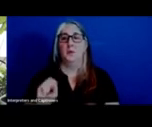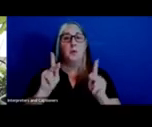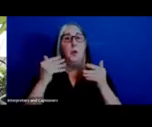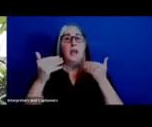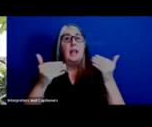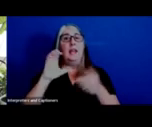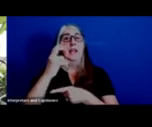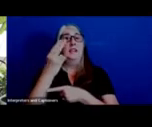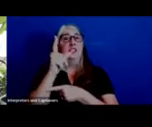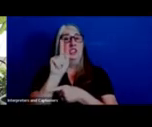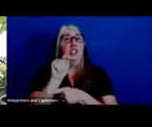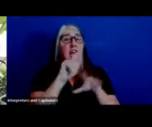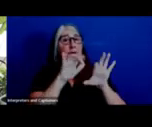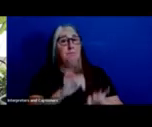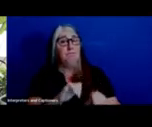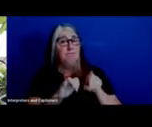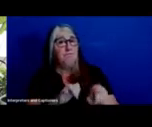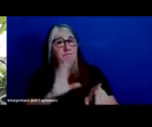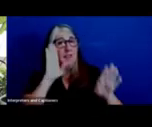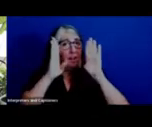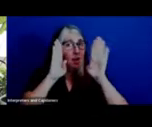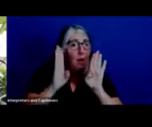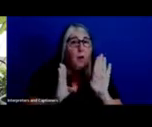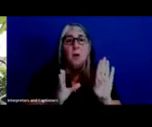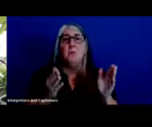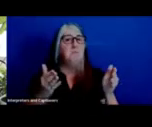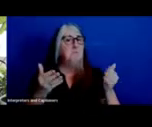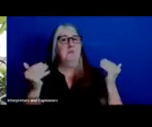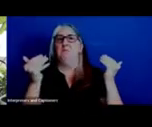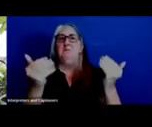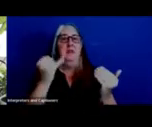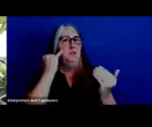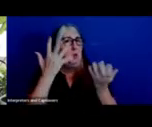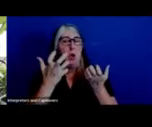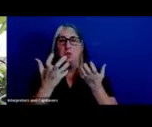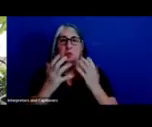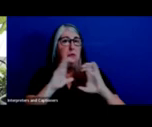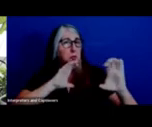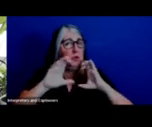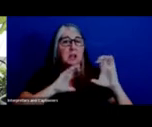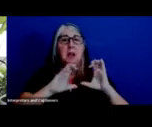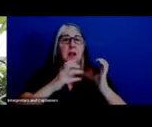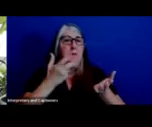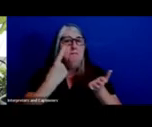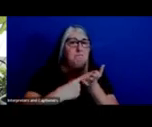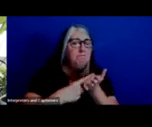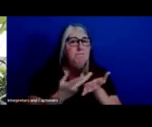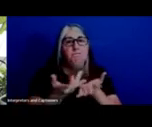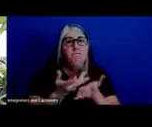to use chat throughout the webinar to engage with one another and with us.